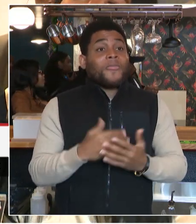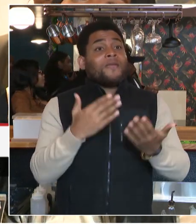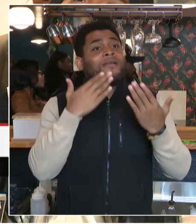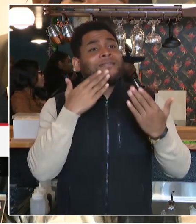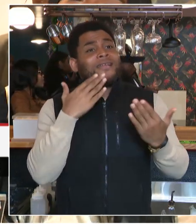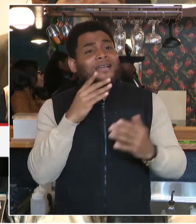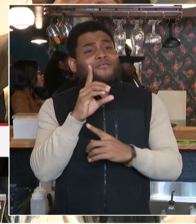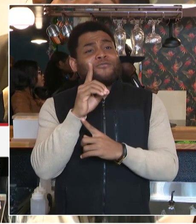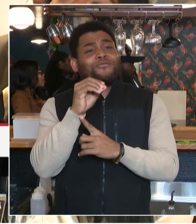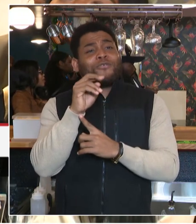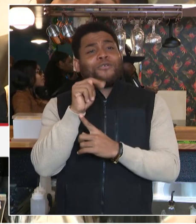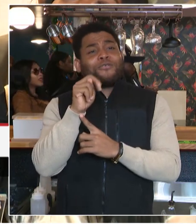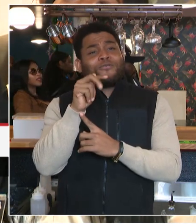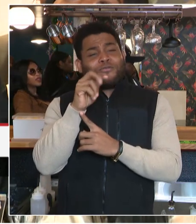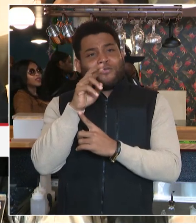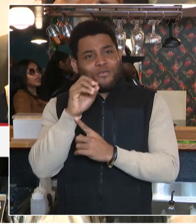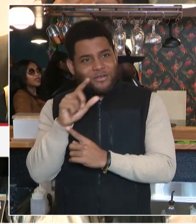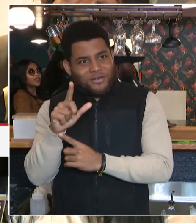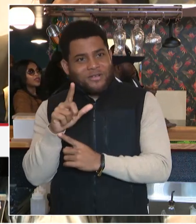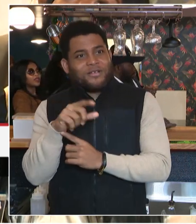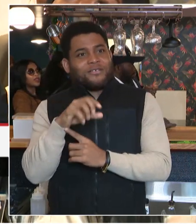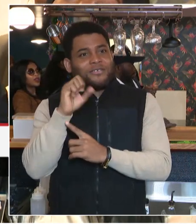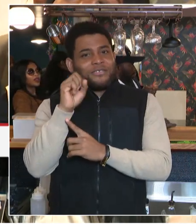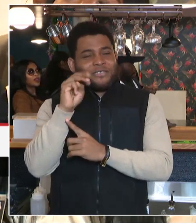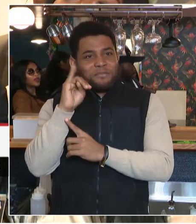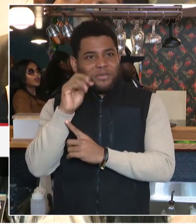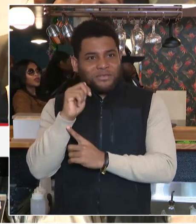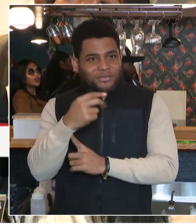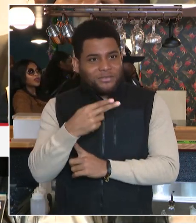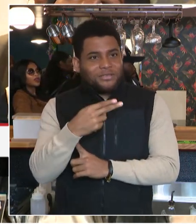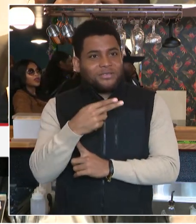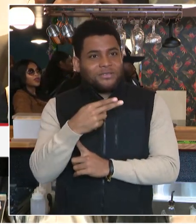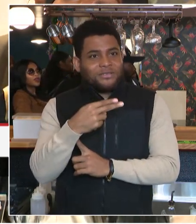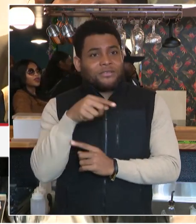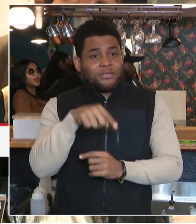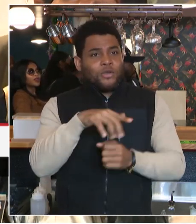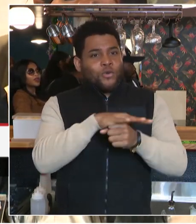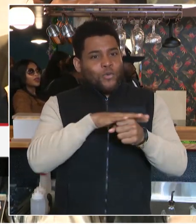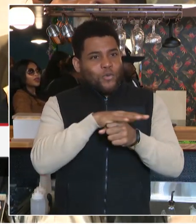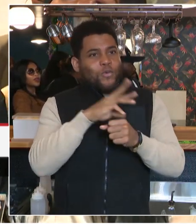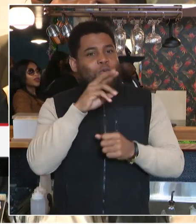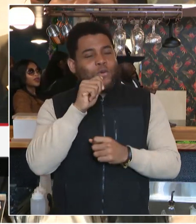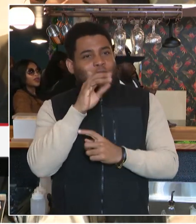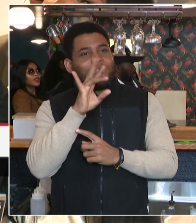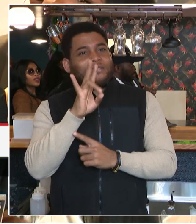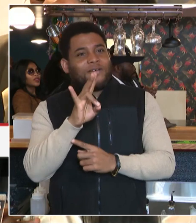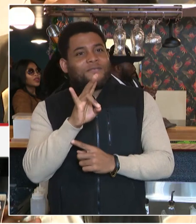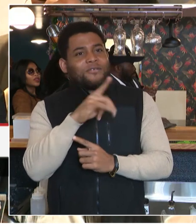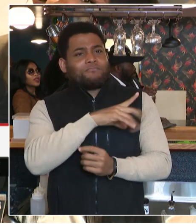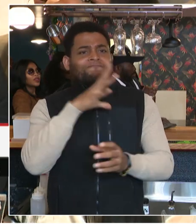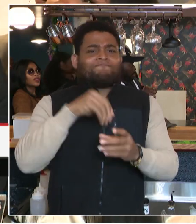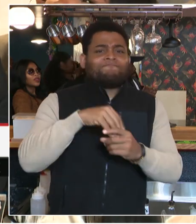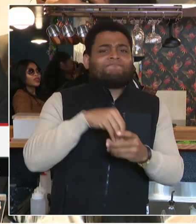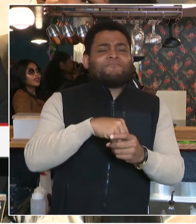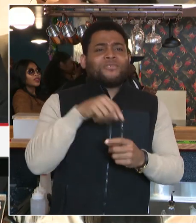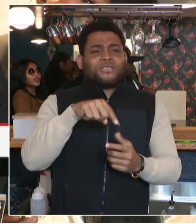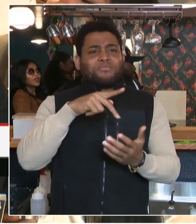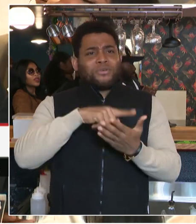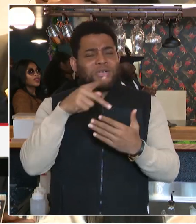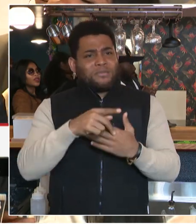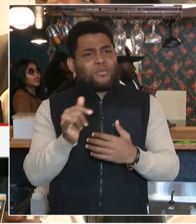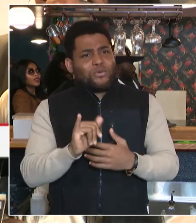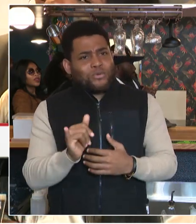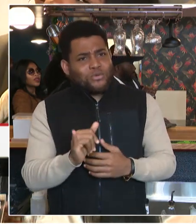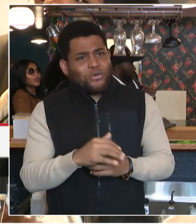the way. He's a Ward 7 resident, and this project was very personal to him as well. He worked with the Deputy Mayor's office, with the